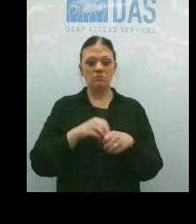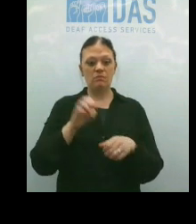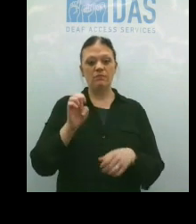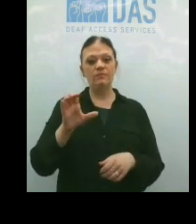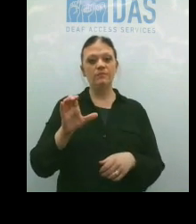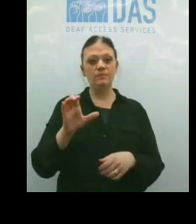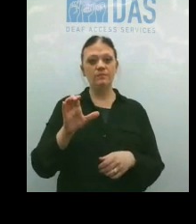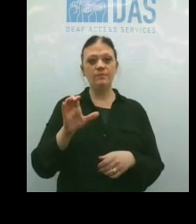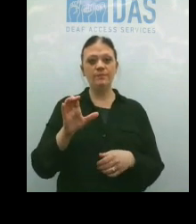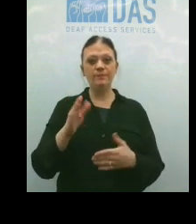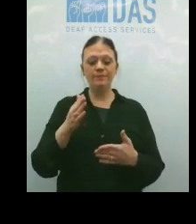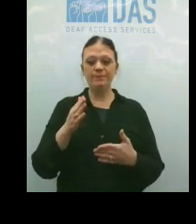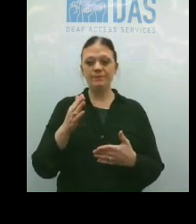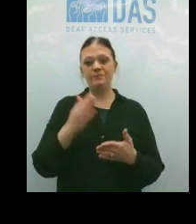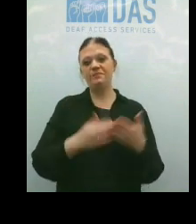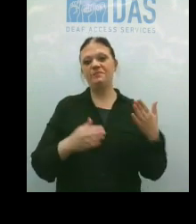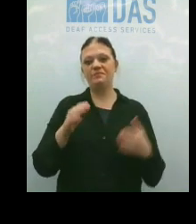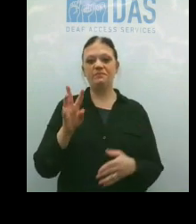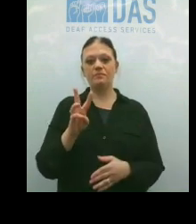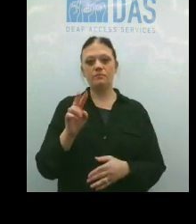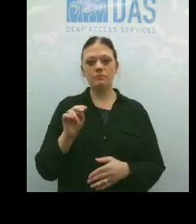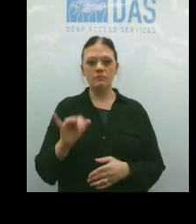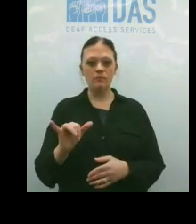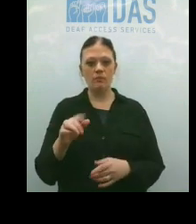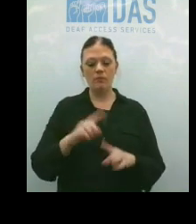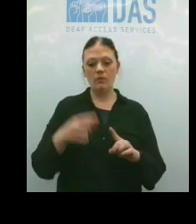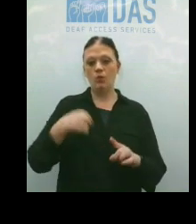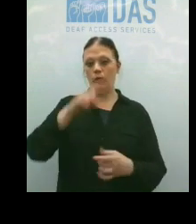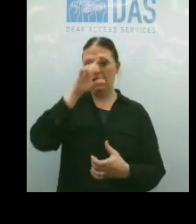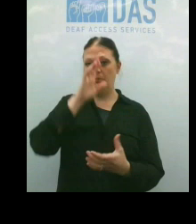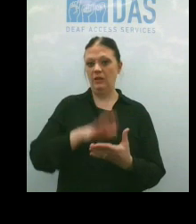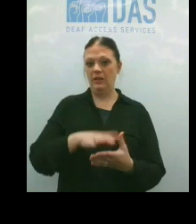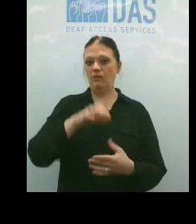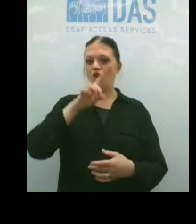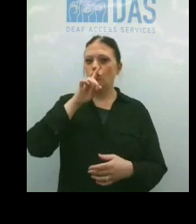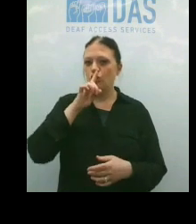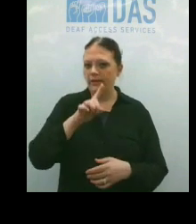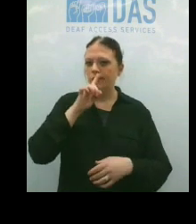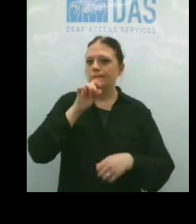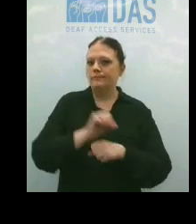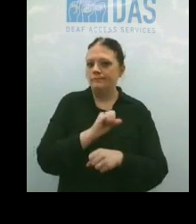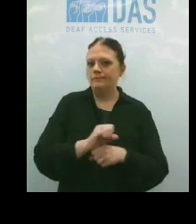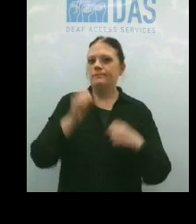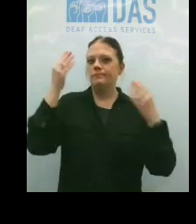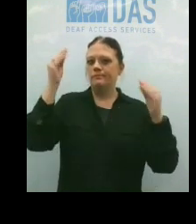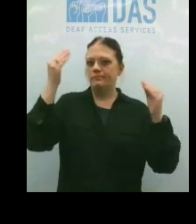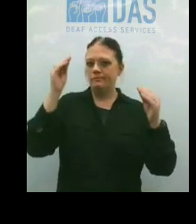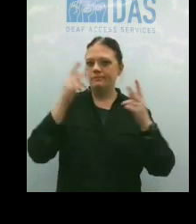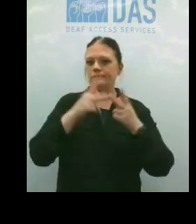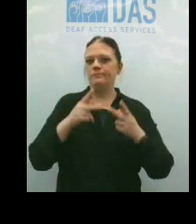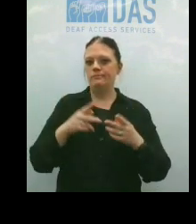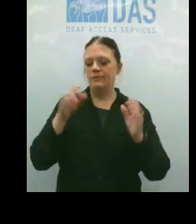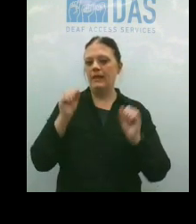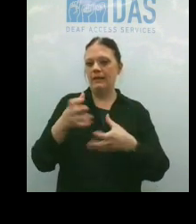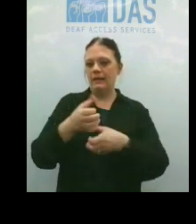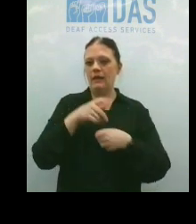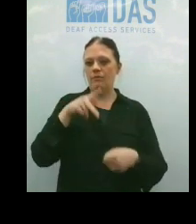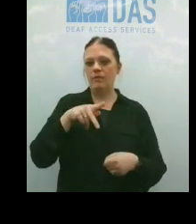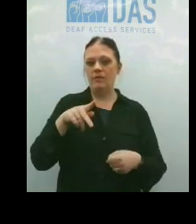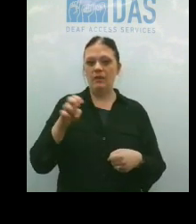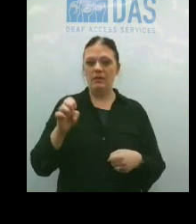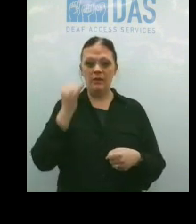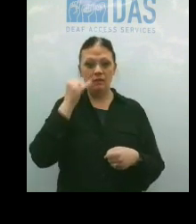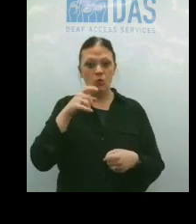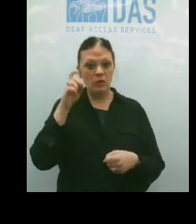rest of them based in Western New York, that we believe are real vendors that can get PPE. So if you are looking to get